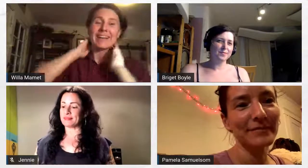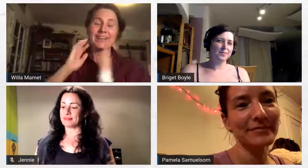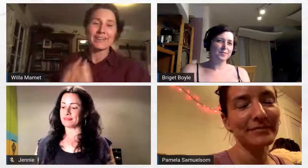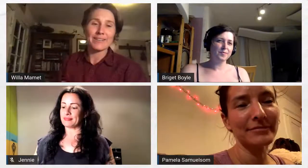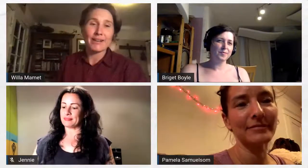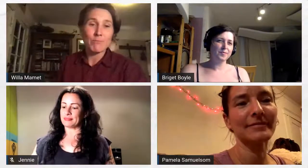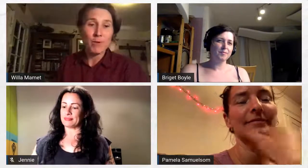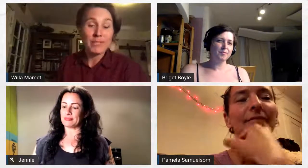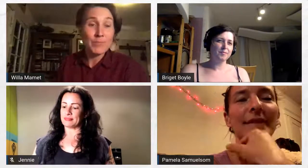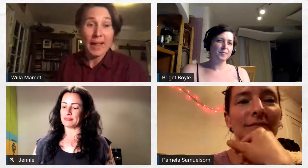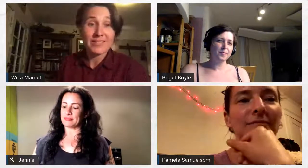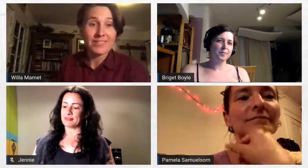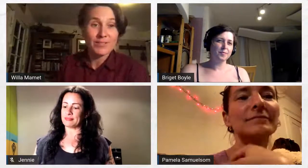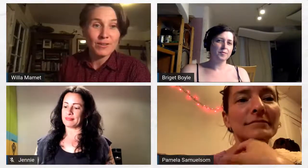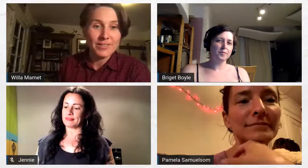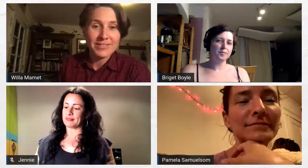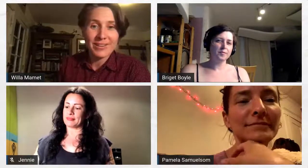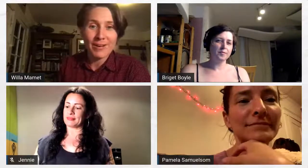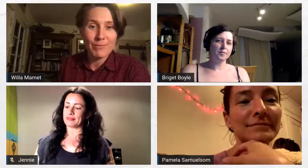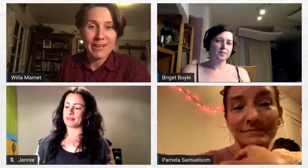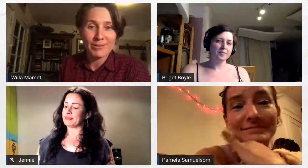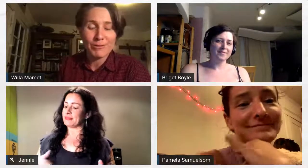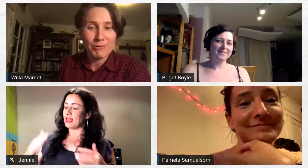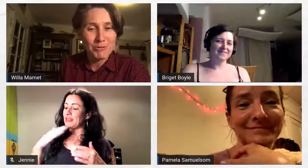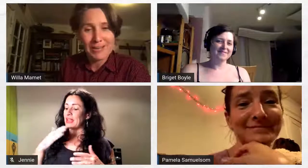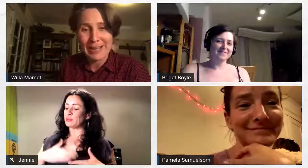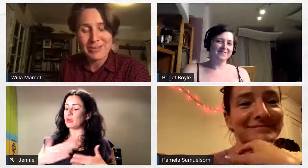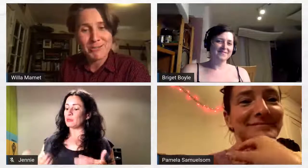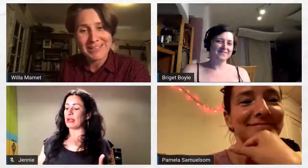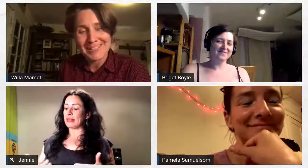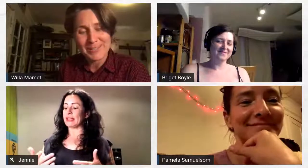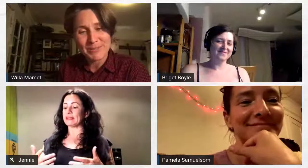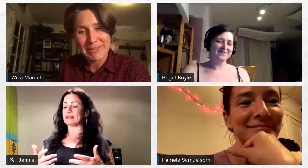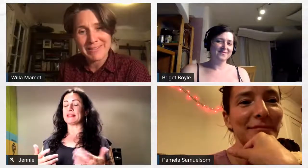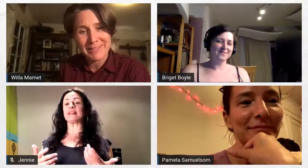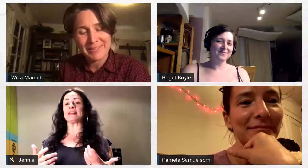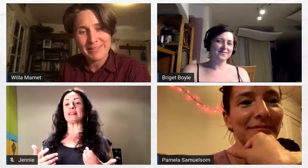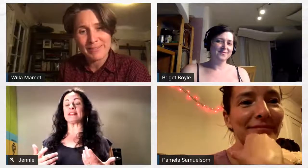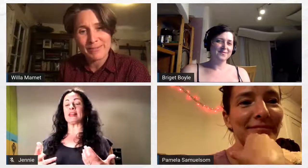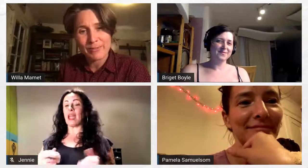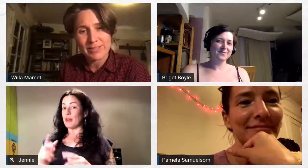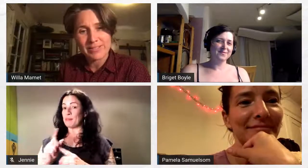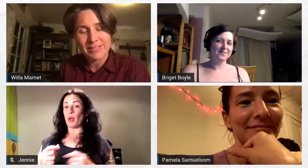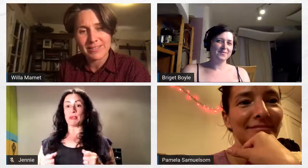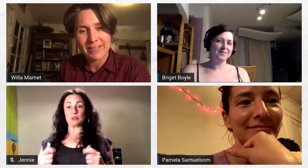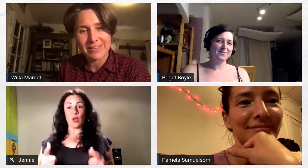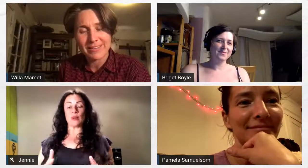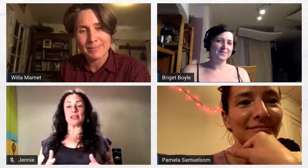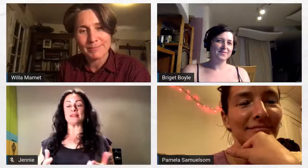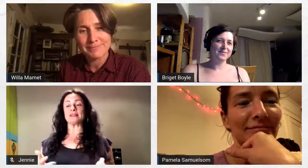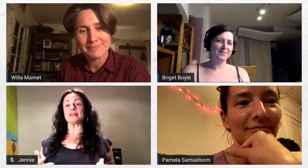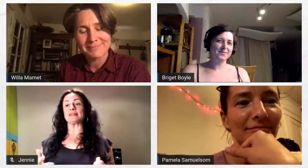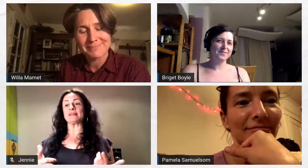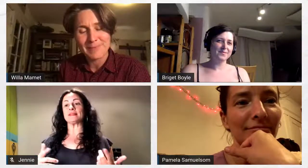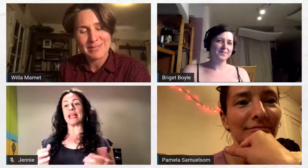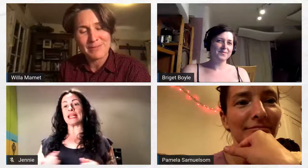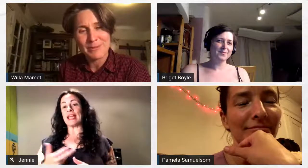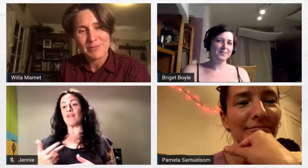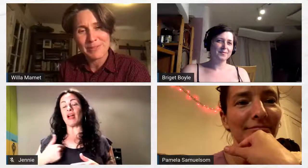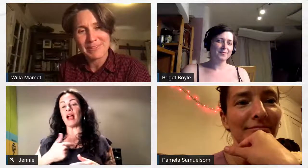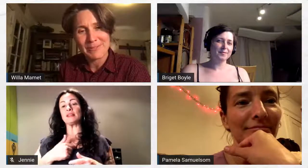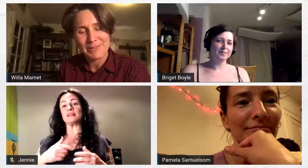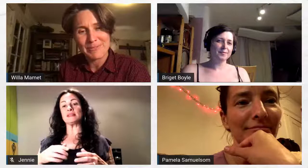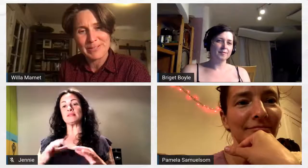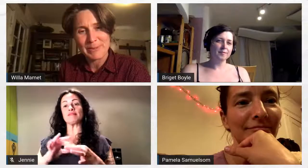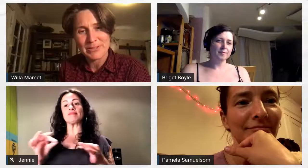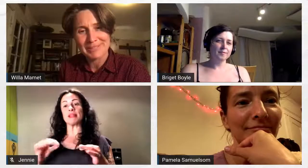willing at a moment's pantsless notice to come and grace us with the voice that makes everyone